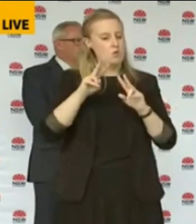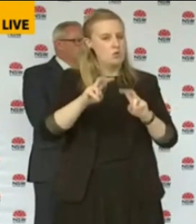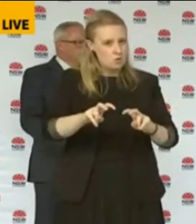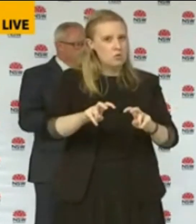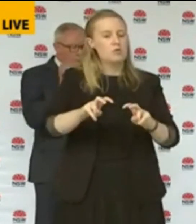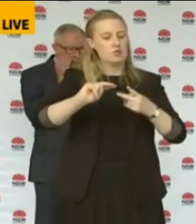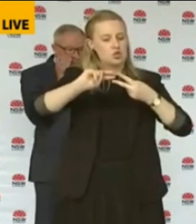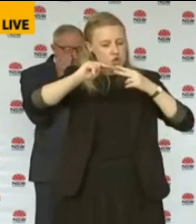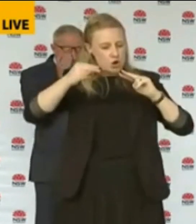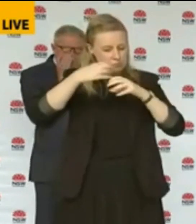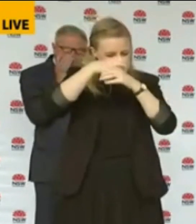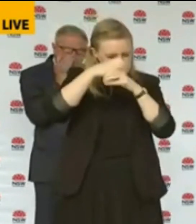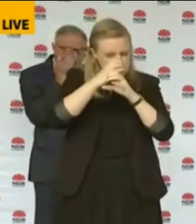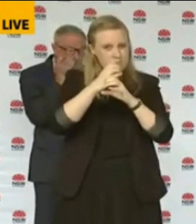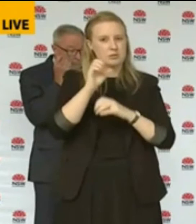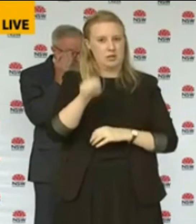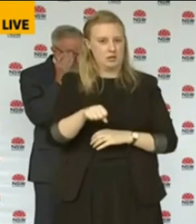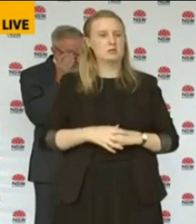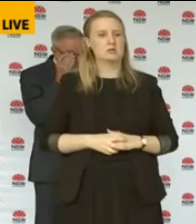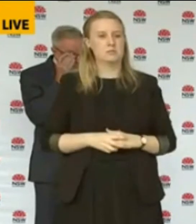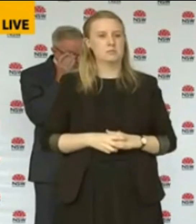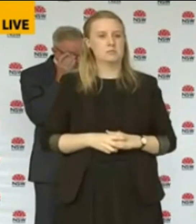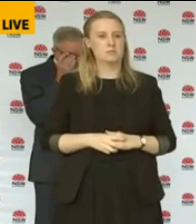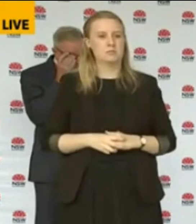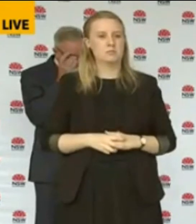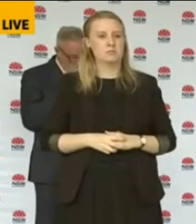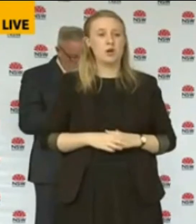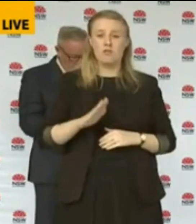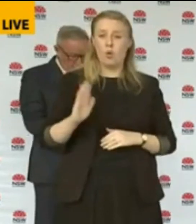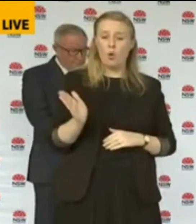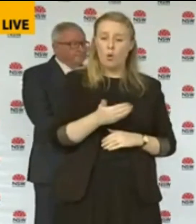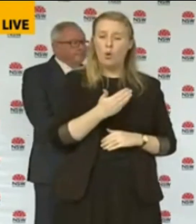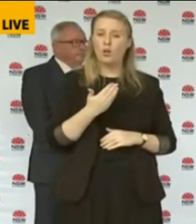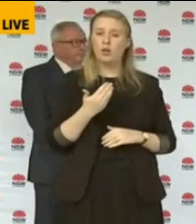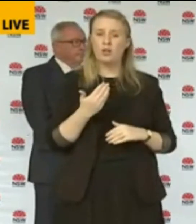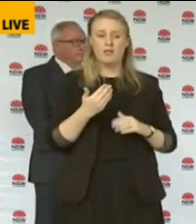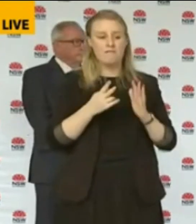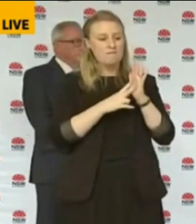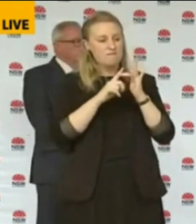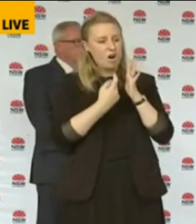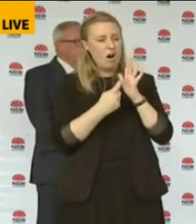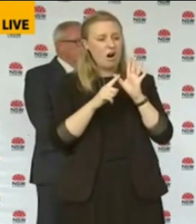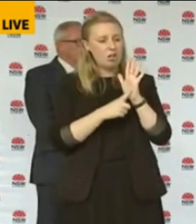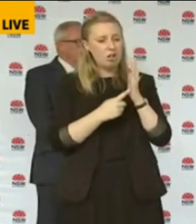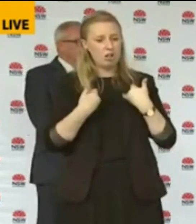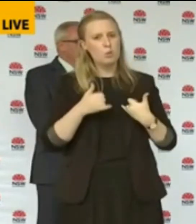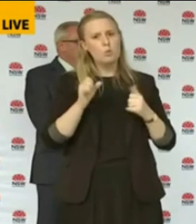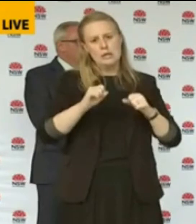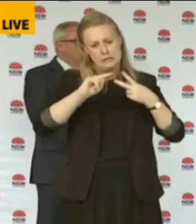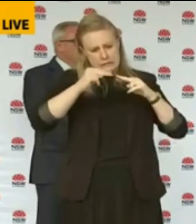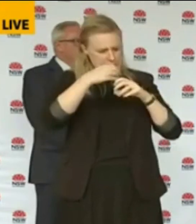on all our viral strains, and again, can I just acknowledge the work of the laboratory based at